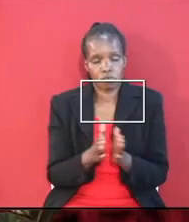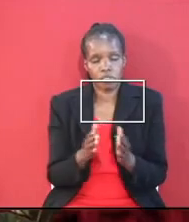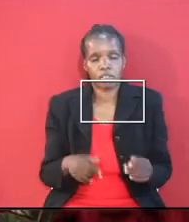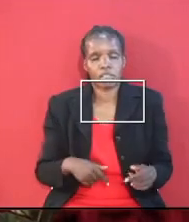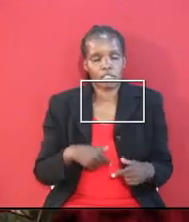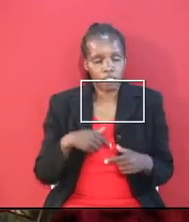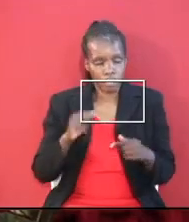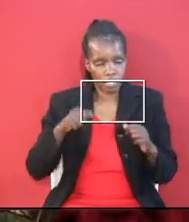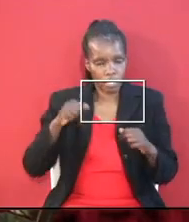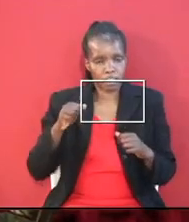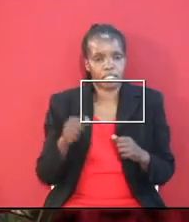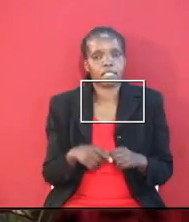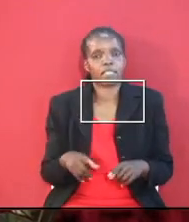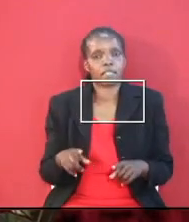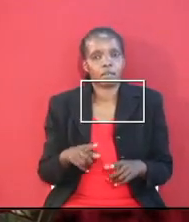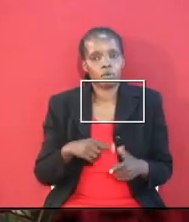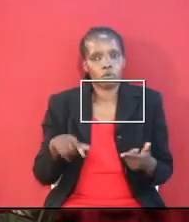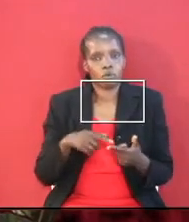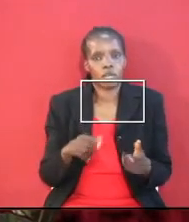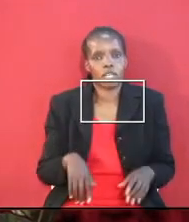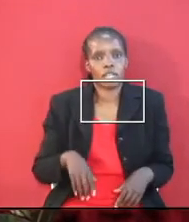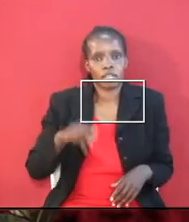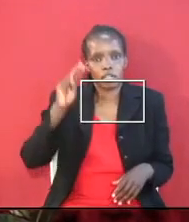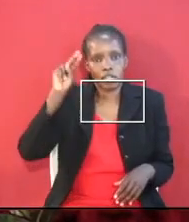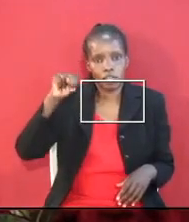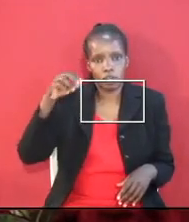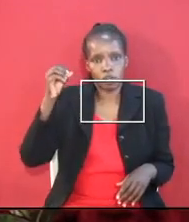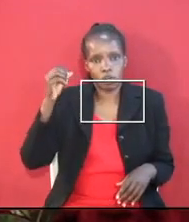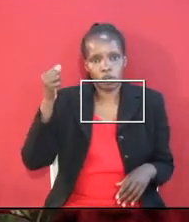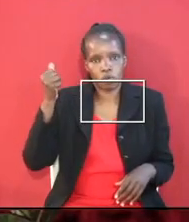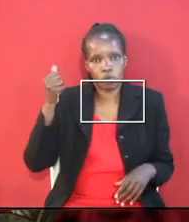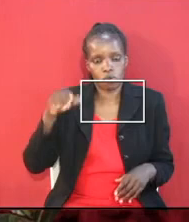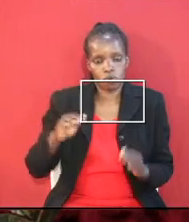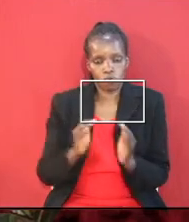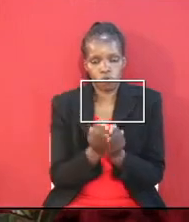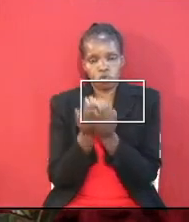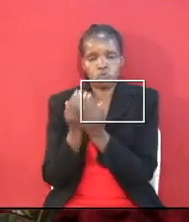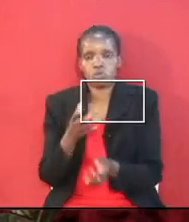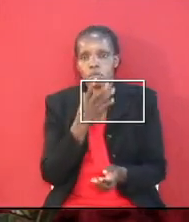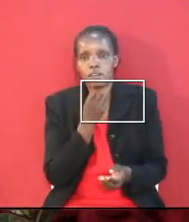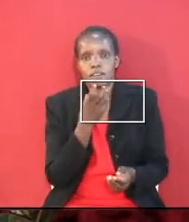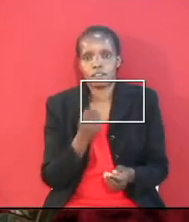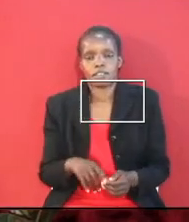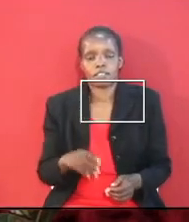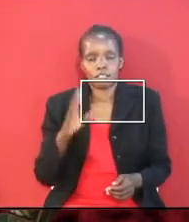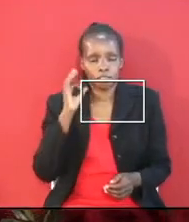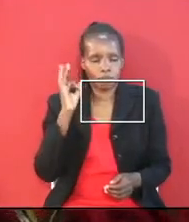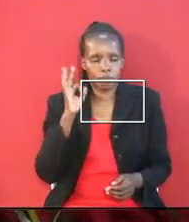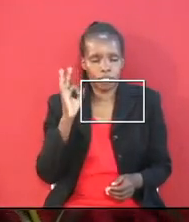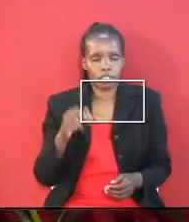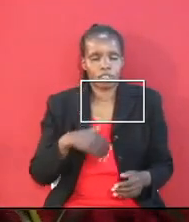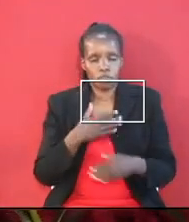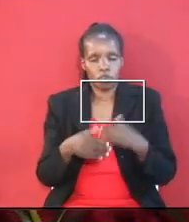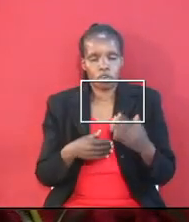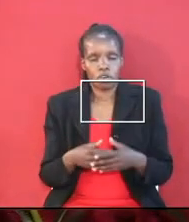stay. When Noah was called and he was told to build an ark, he was told to preach to every other person. How